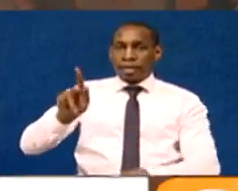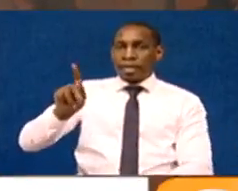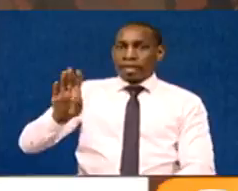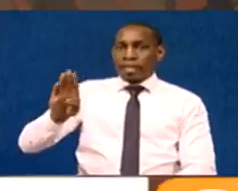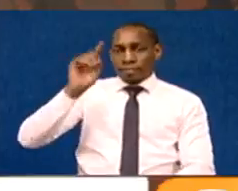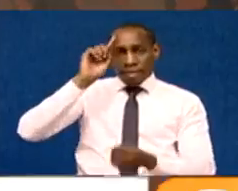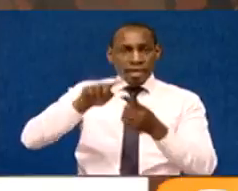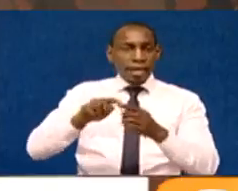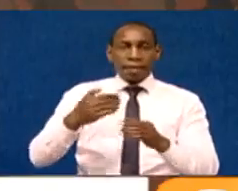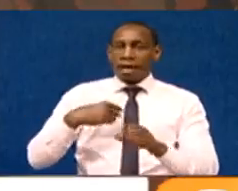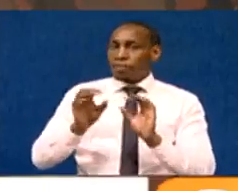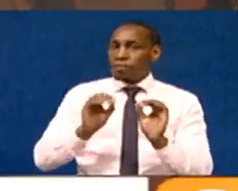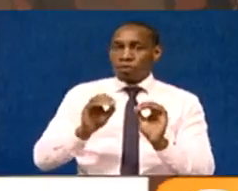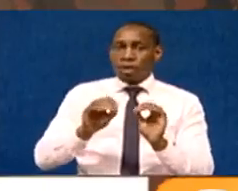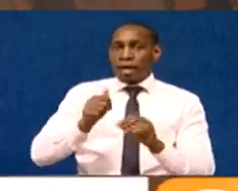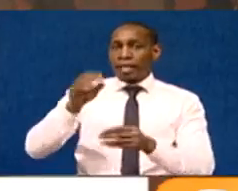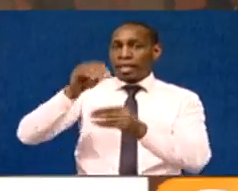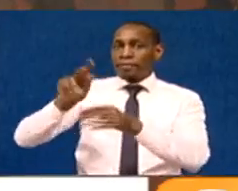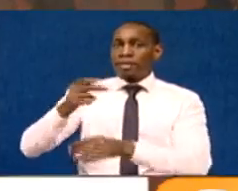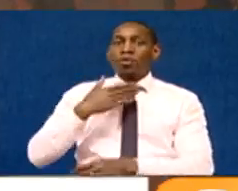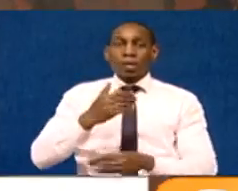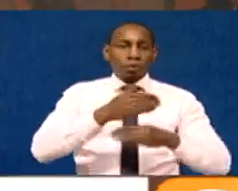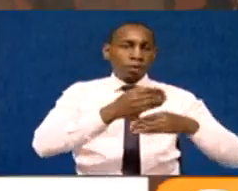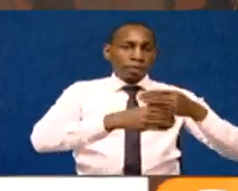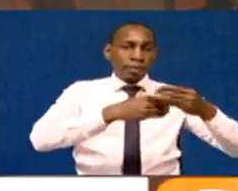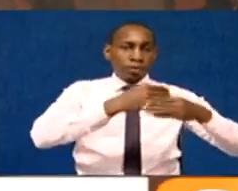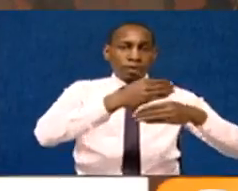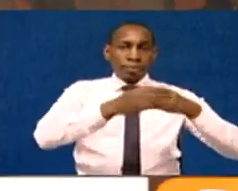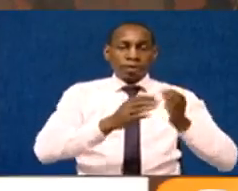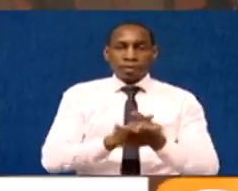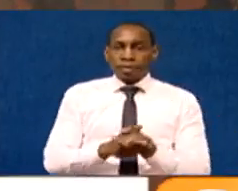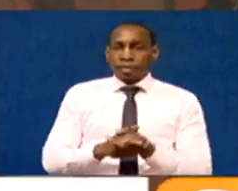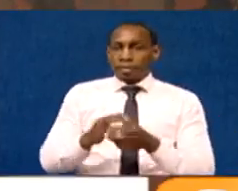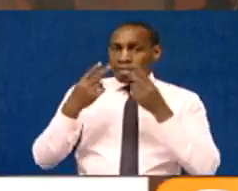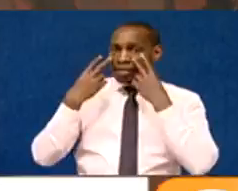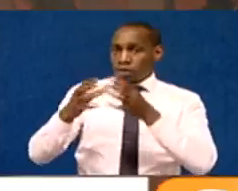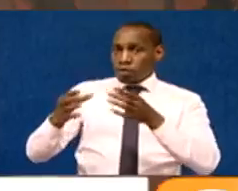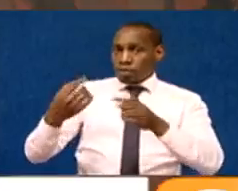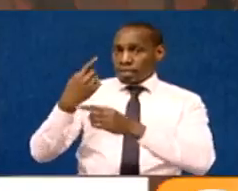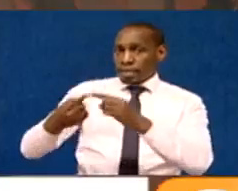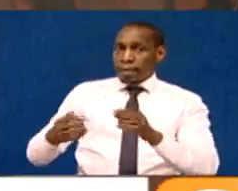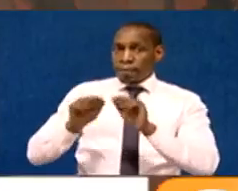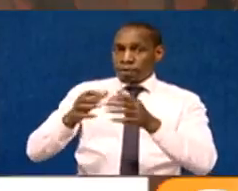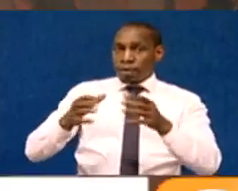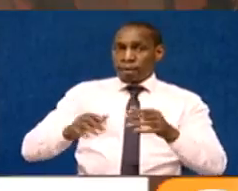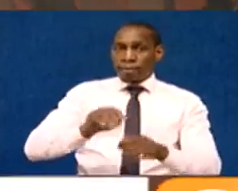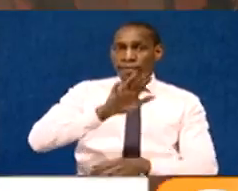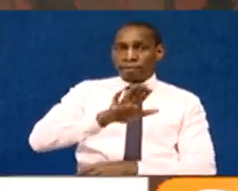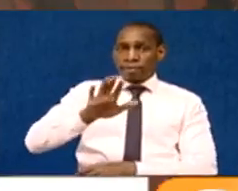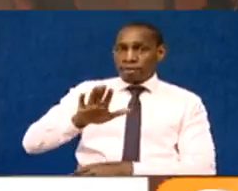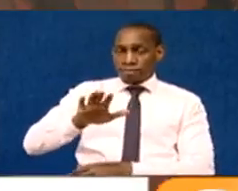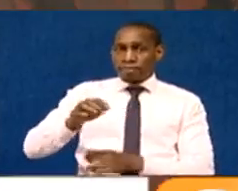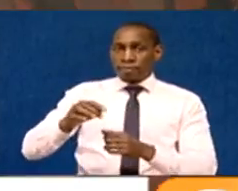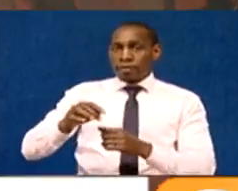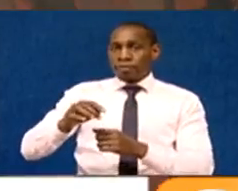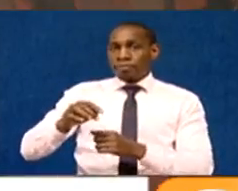no intention today of making any investments in Kenya. We want to build organically. If you look at our growth this year, we can grow 55, 60 billion